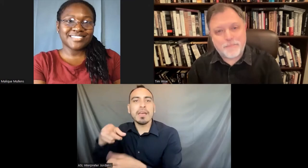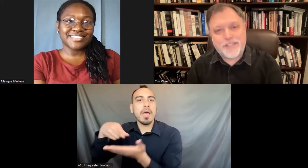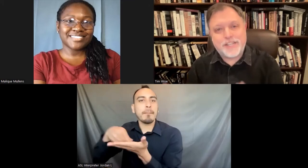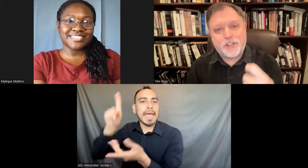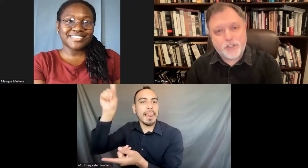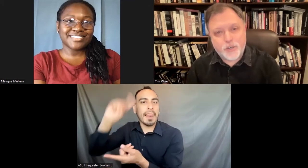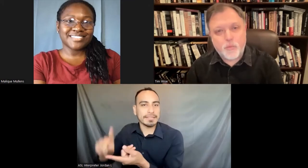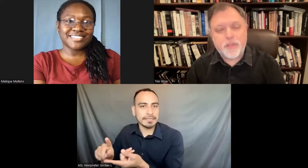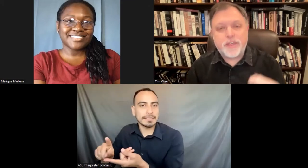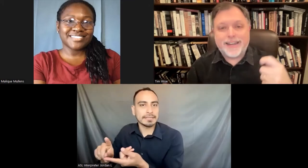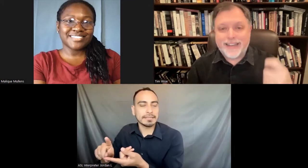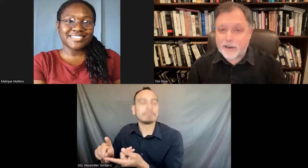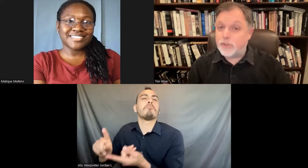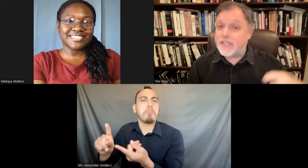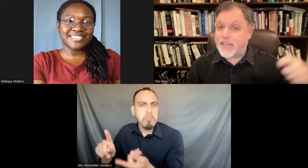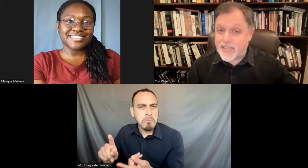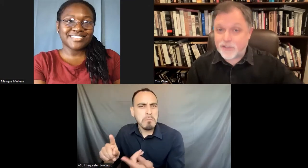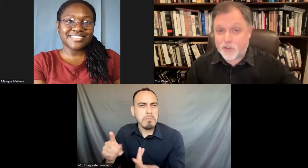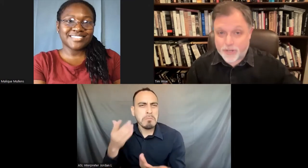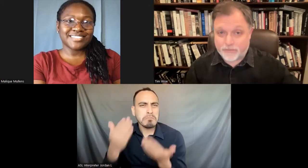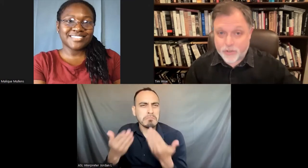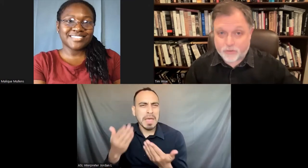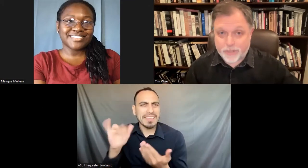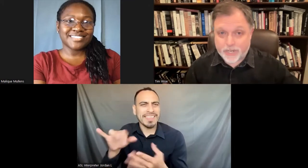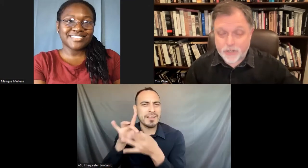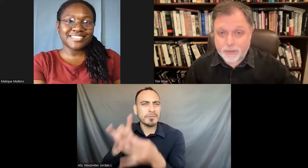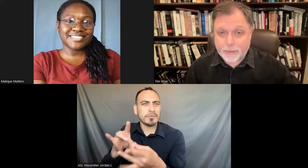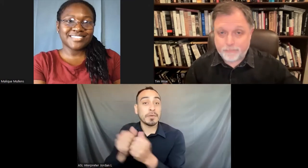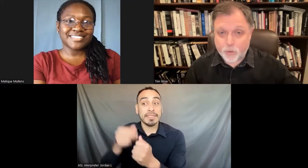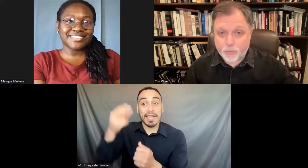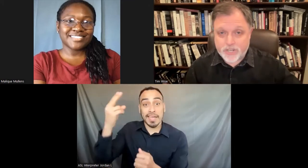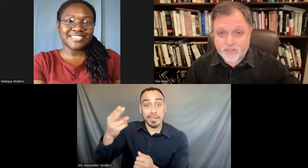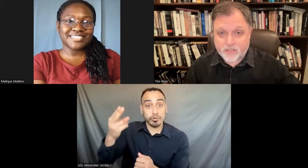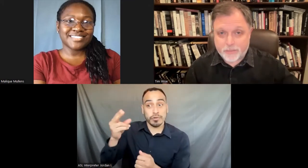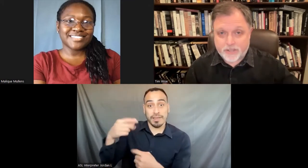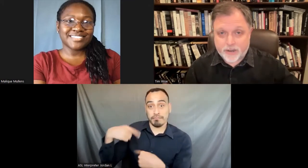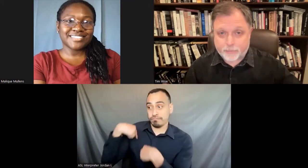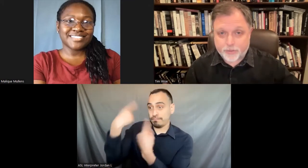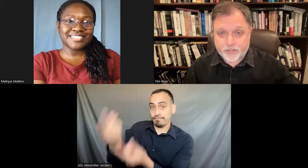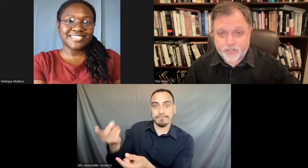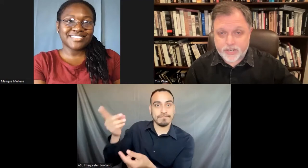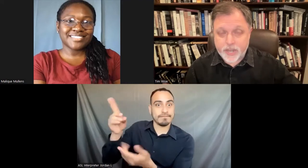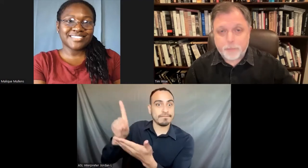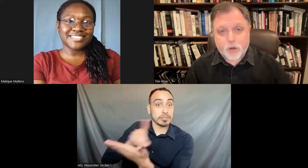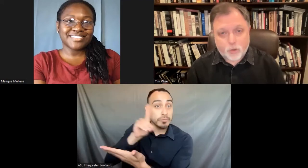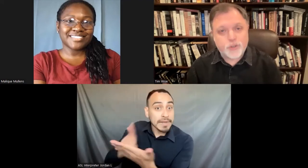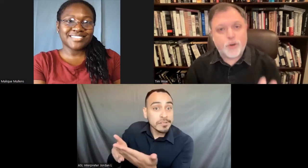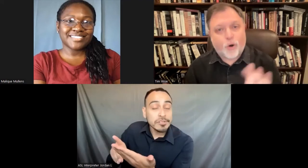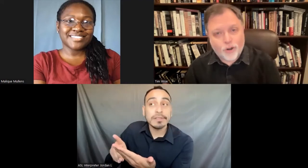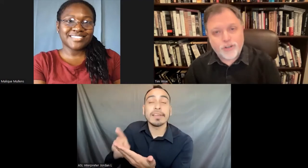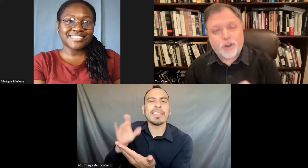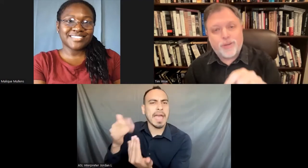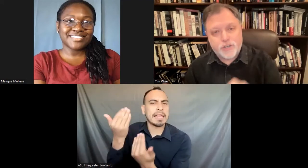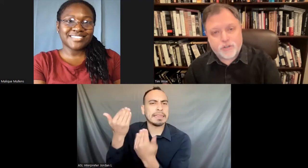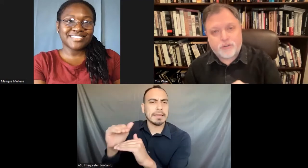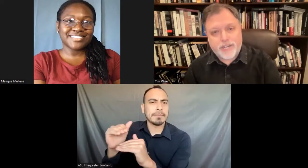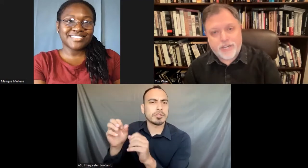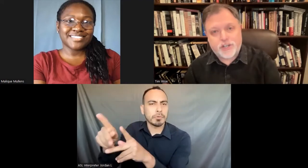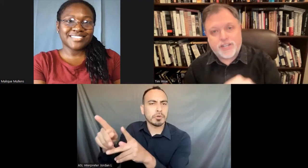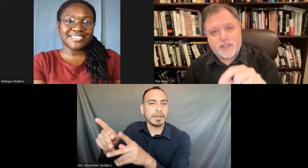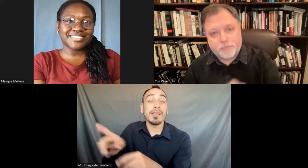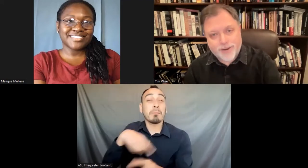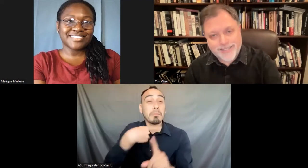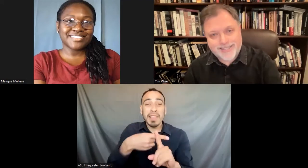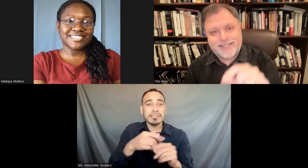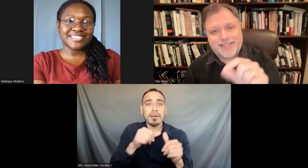has something to do with not only the history of discrimination, which has limited opportunity, but also ongoing